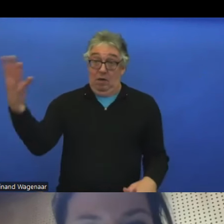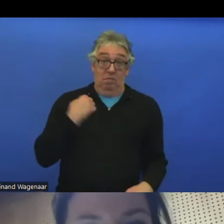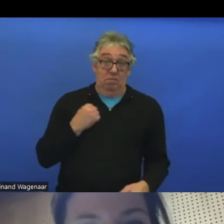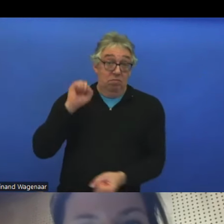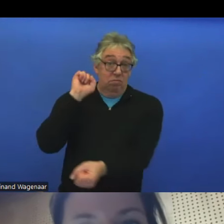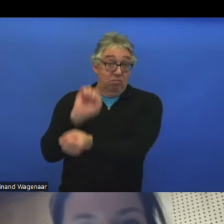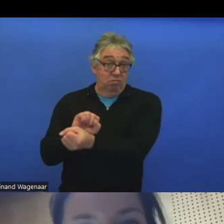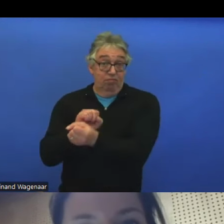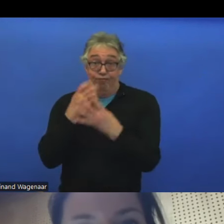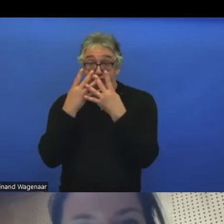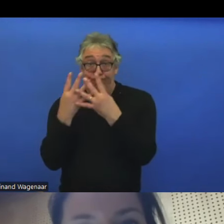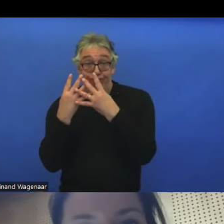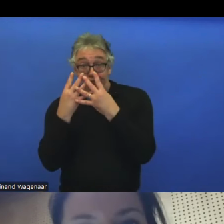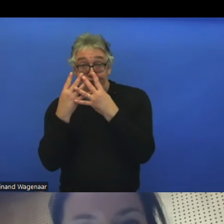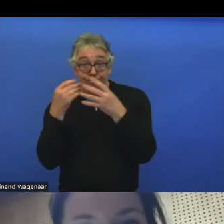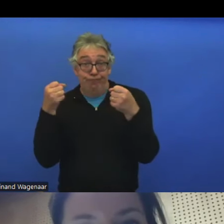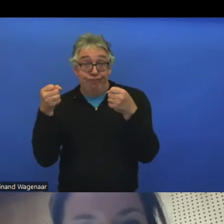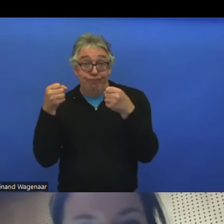we go to the next slide, please?